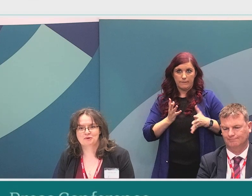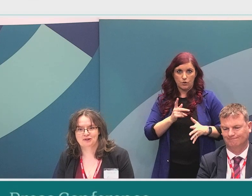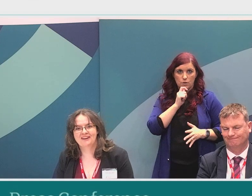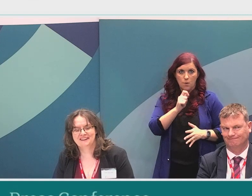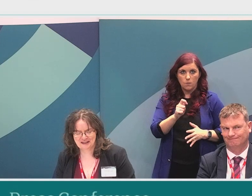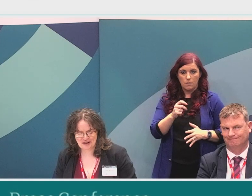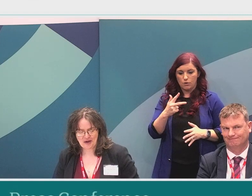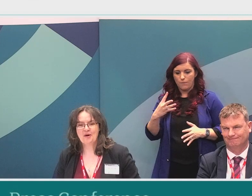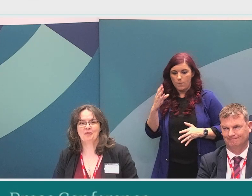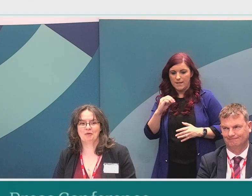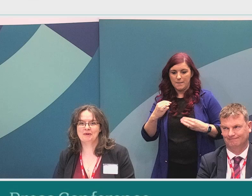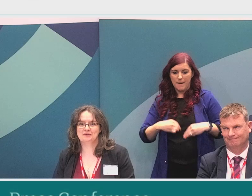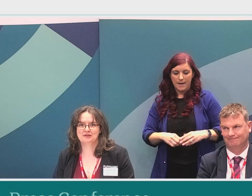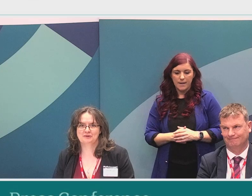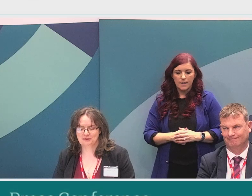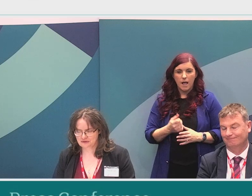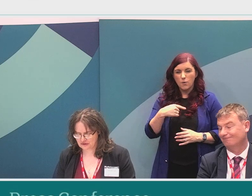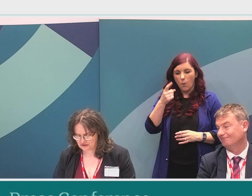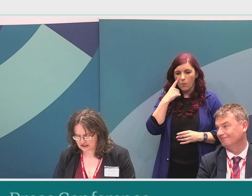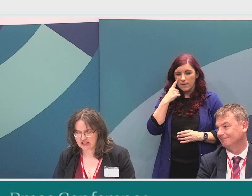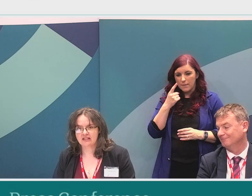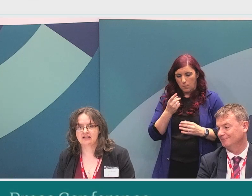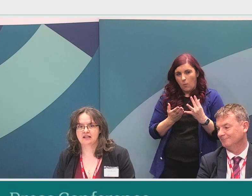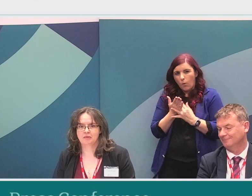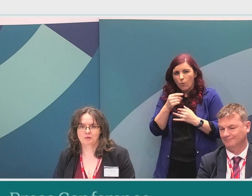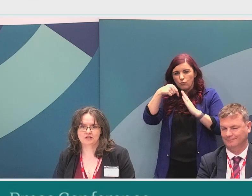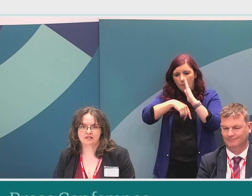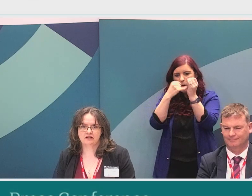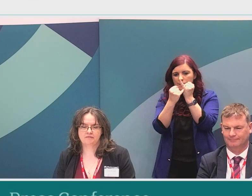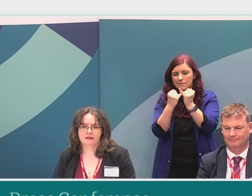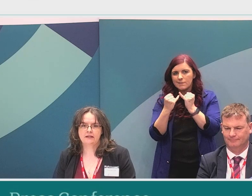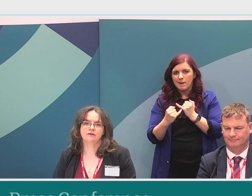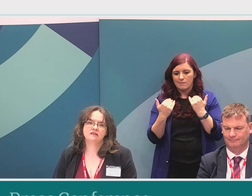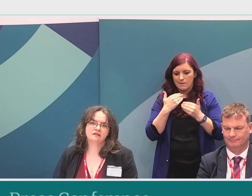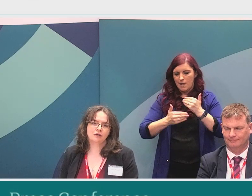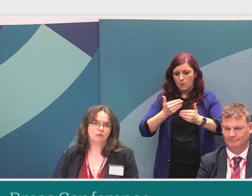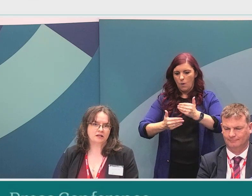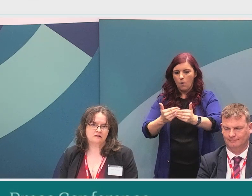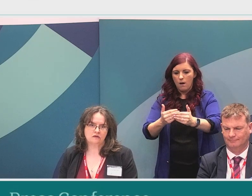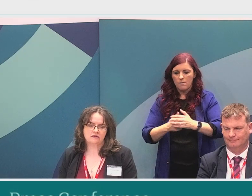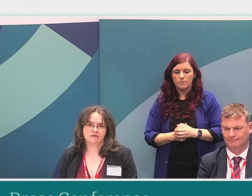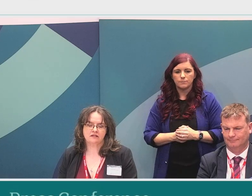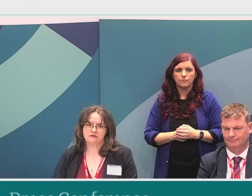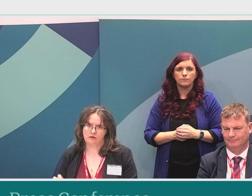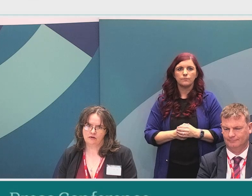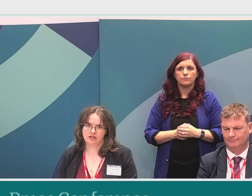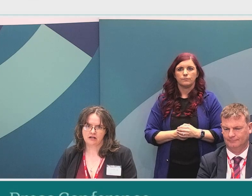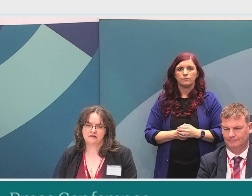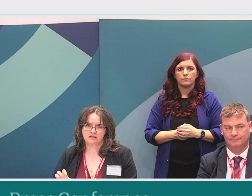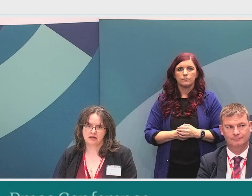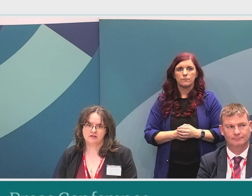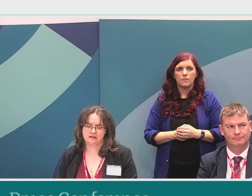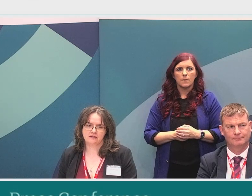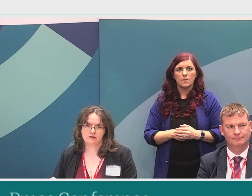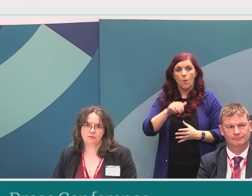job done. But we will go down through the data in a little bit more detail. Now, this is not going to be an exhaustive list of all the charts